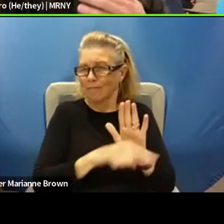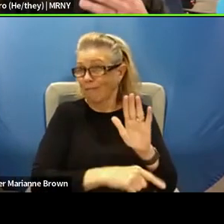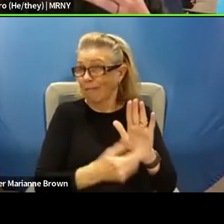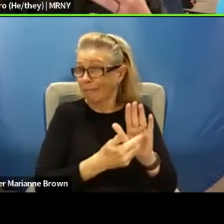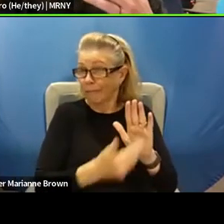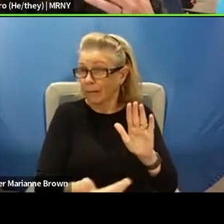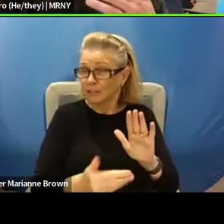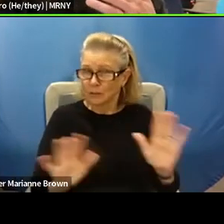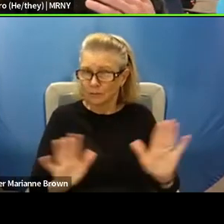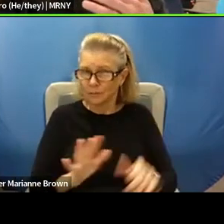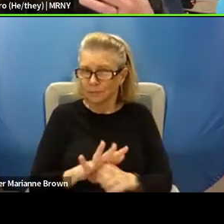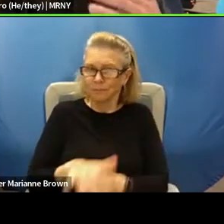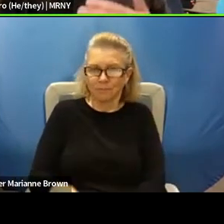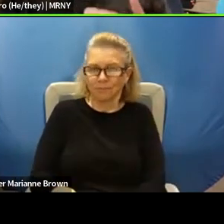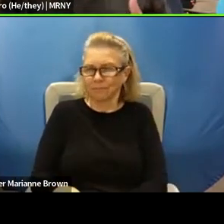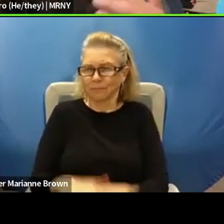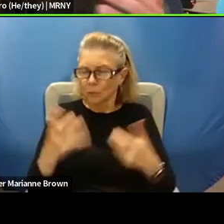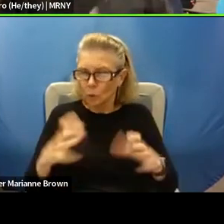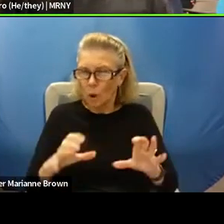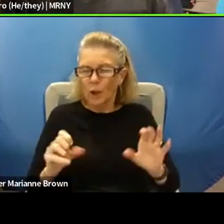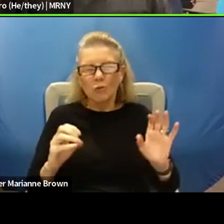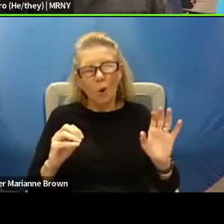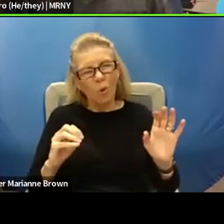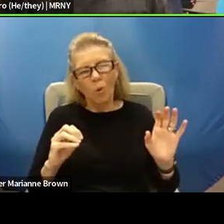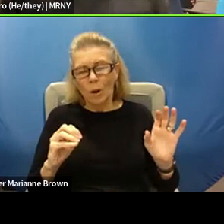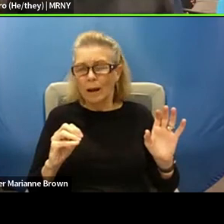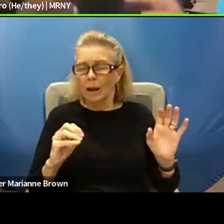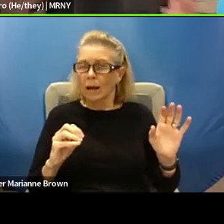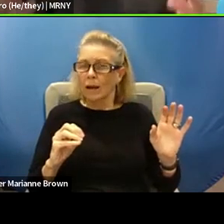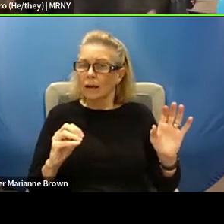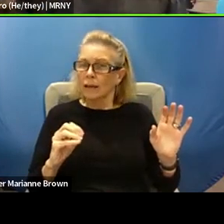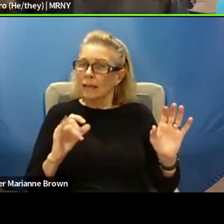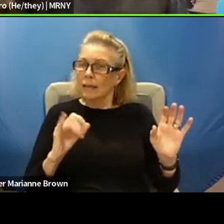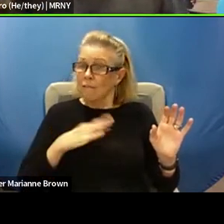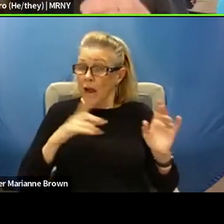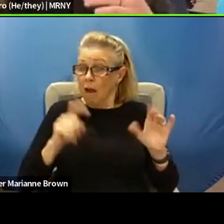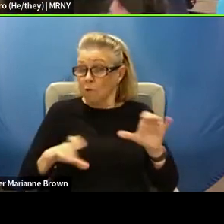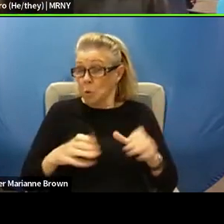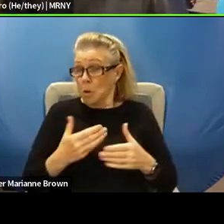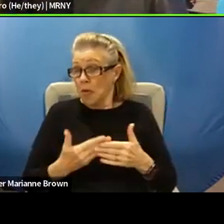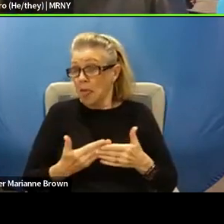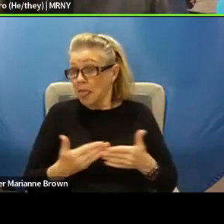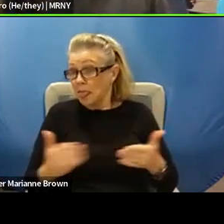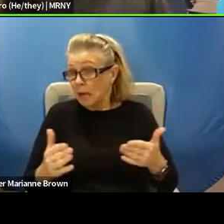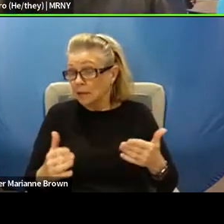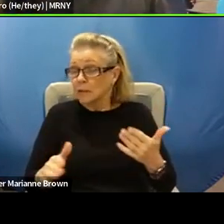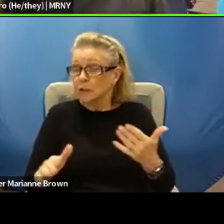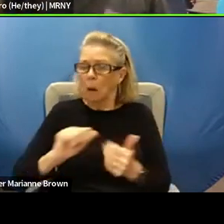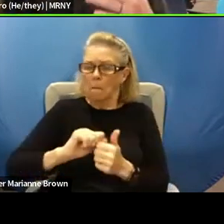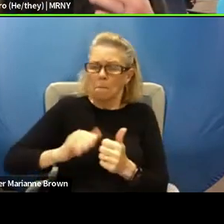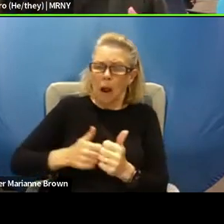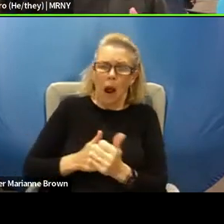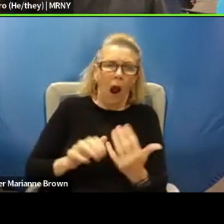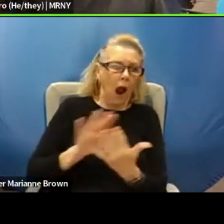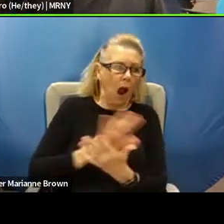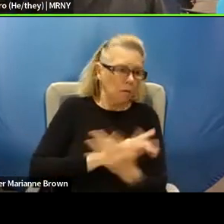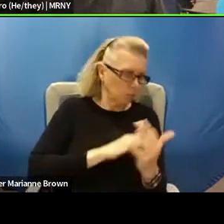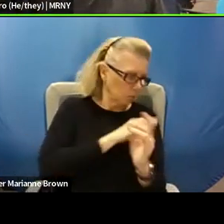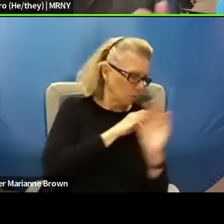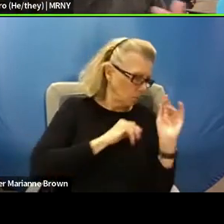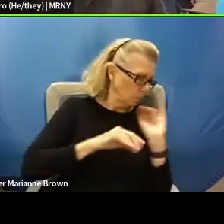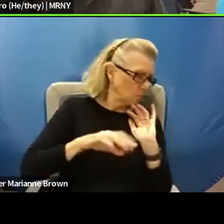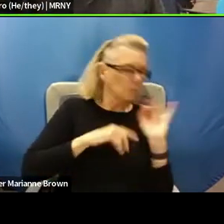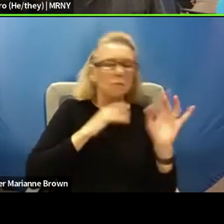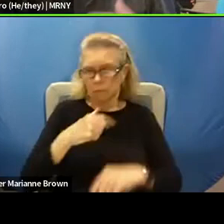And to, you know, like if I have to do things behind the scenes, I will 100% do it and make sure